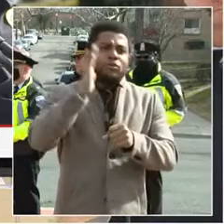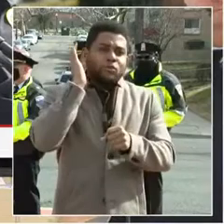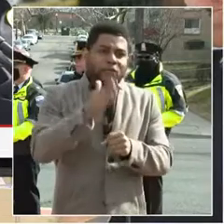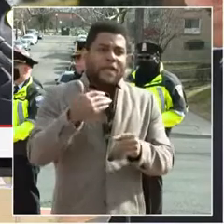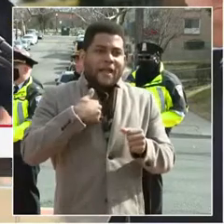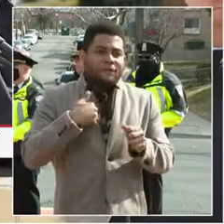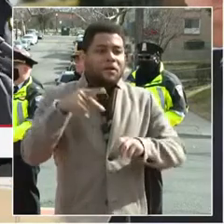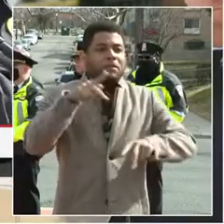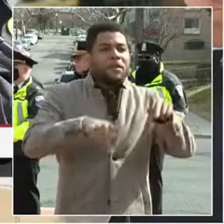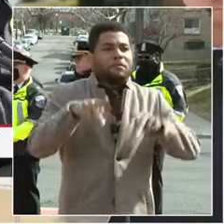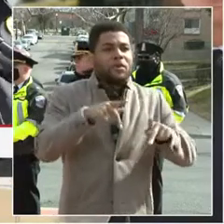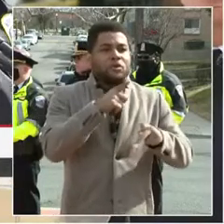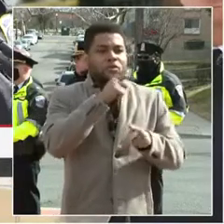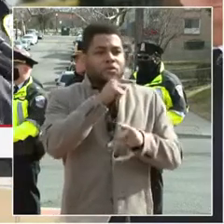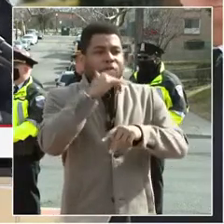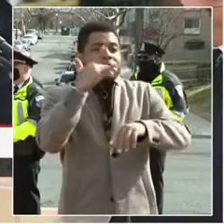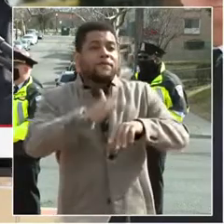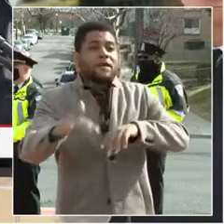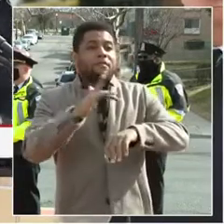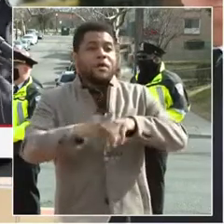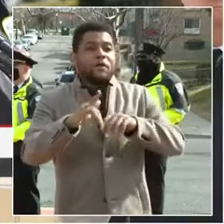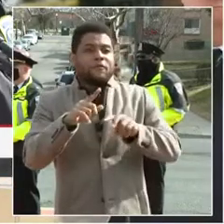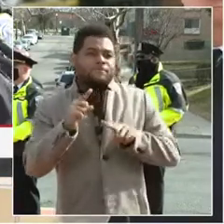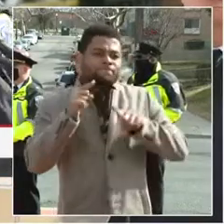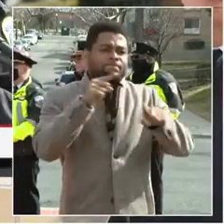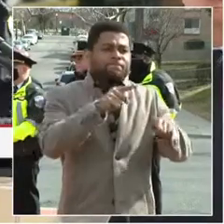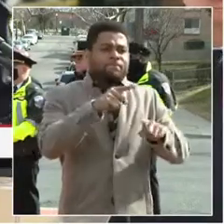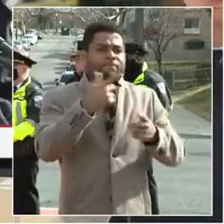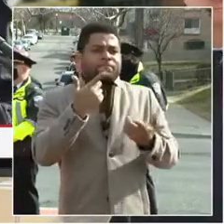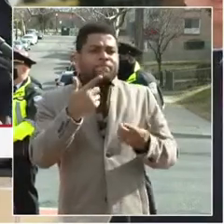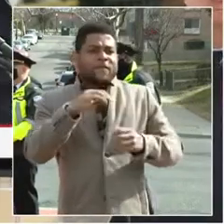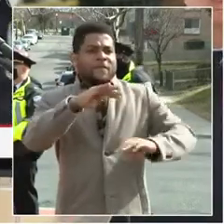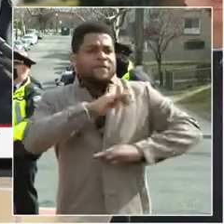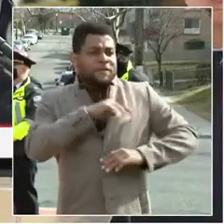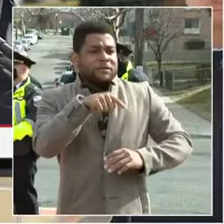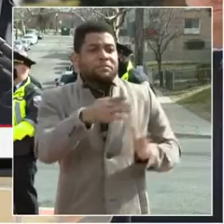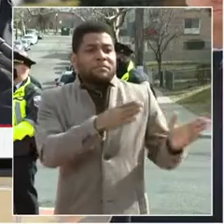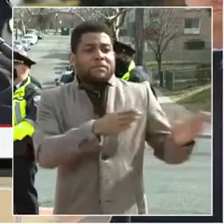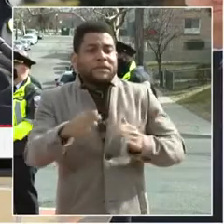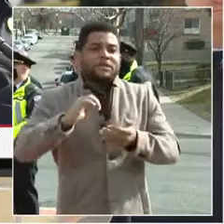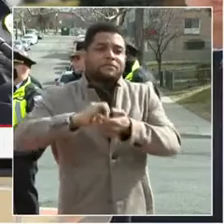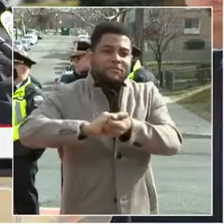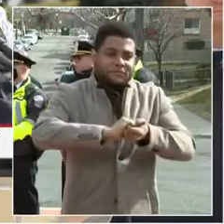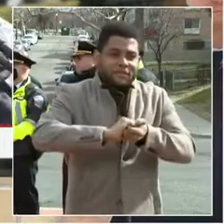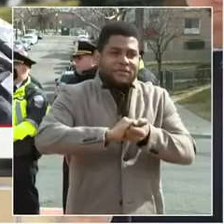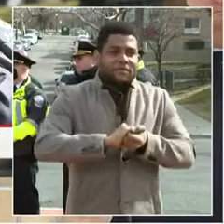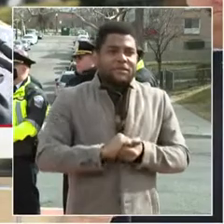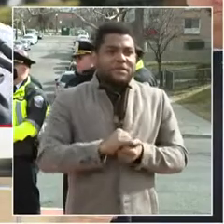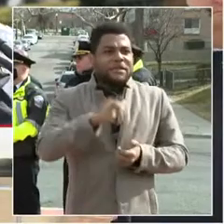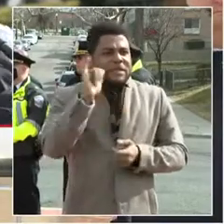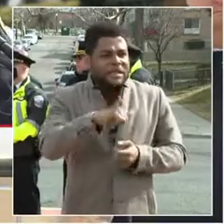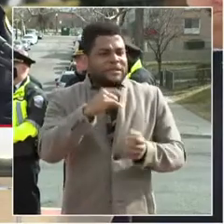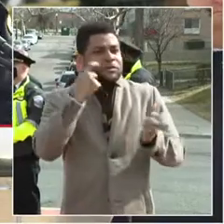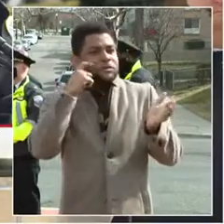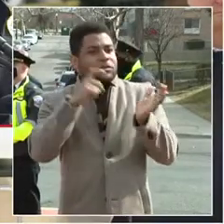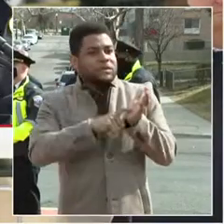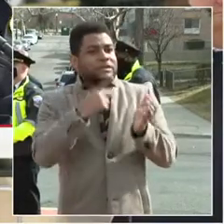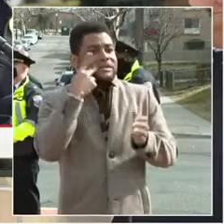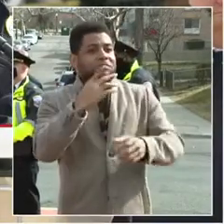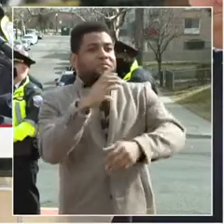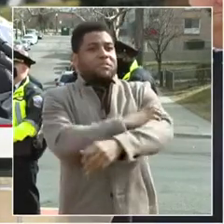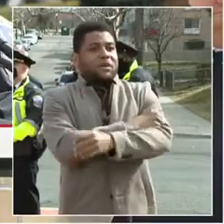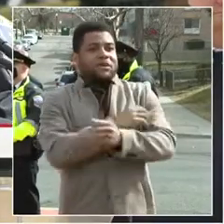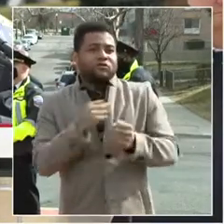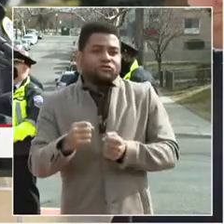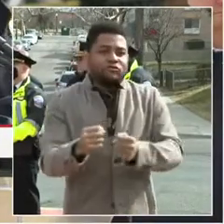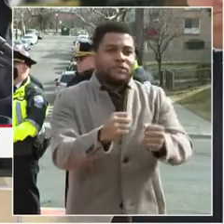allocate resources. That is significant. That is a significant contribution to this effort. The Homicide Reduction Partnership